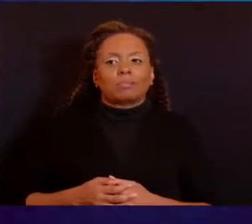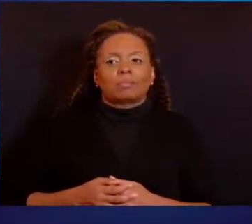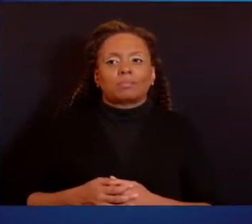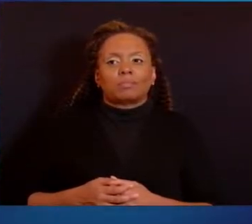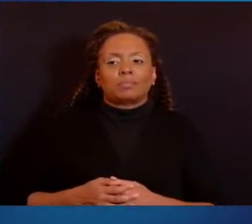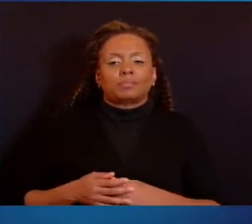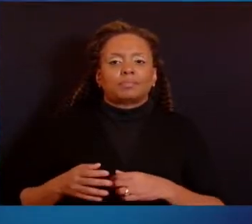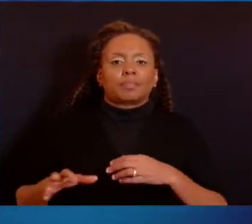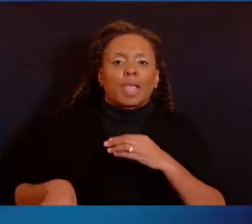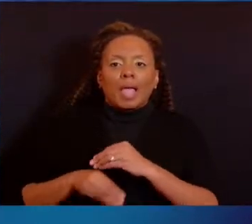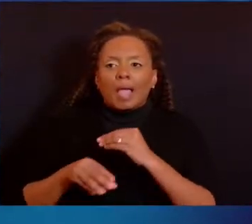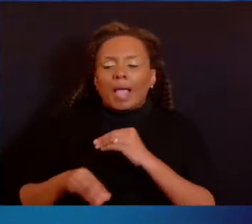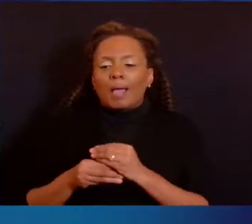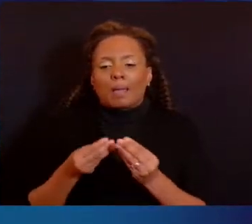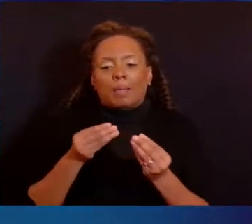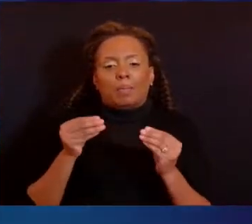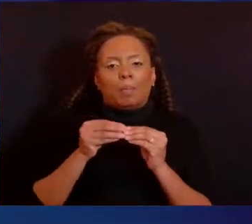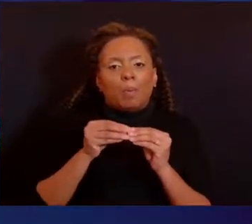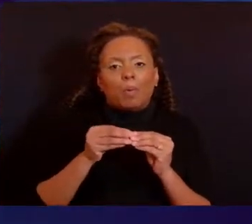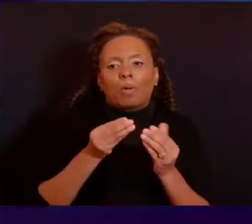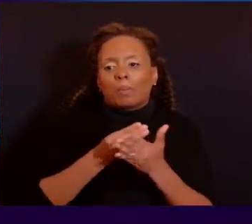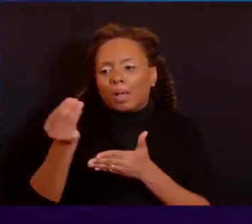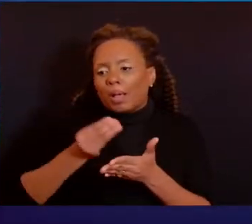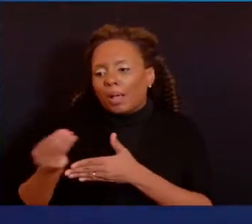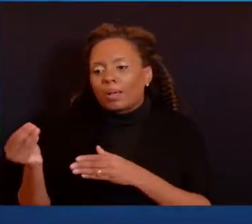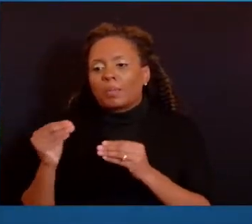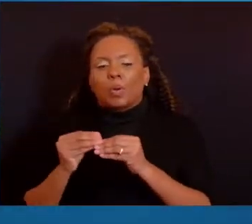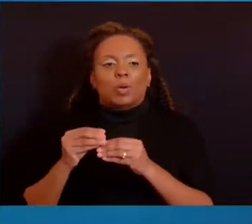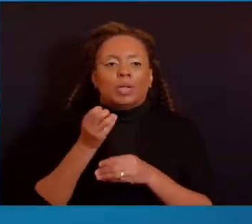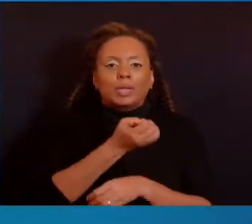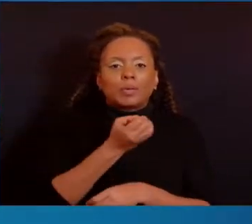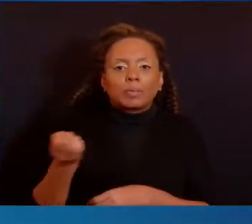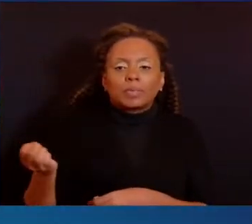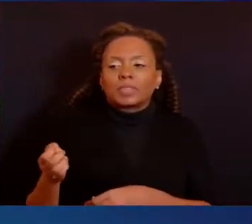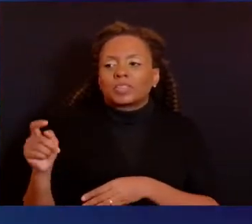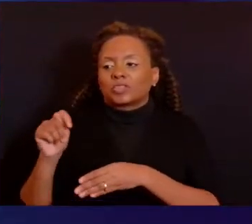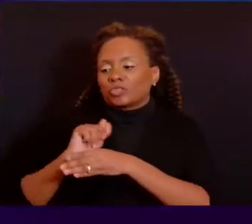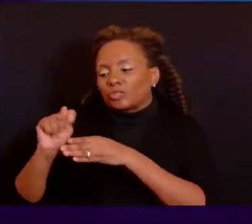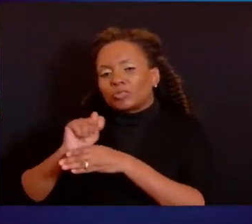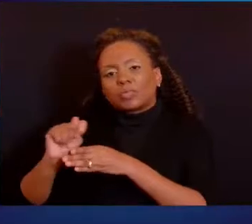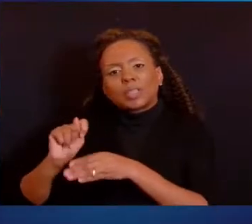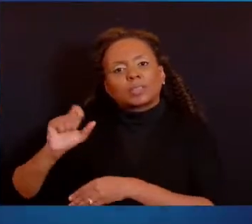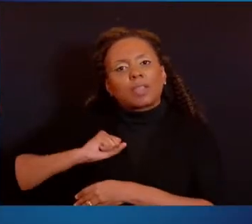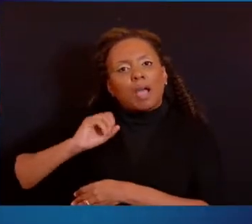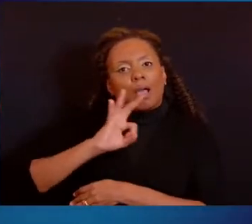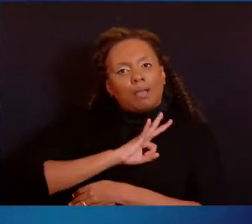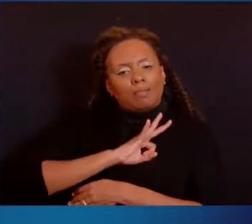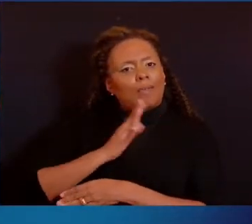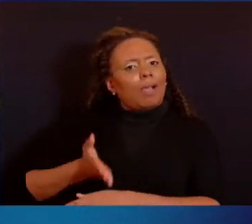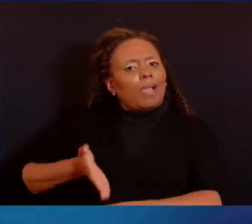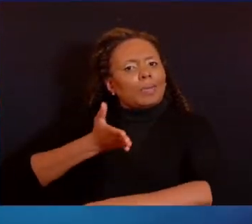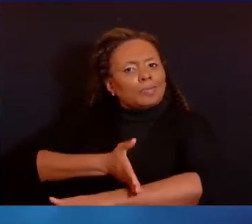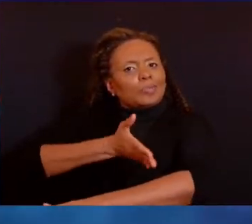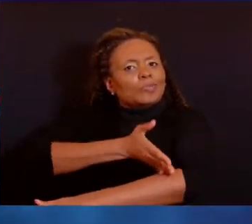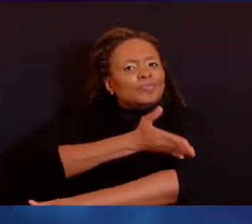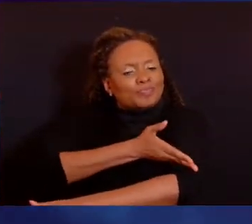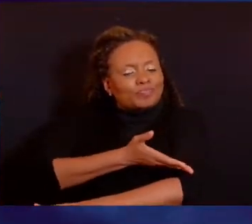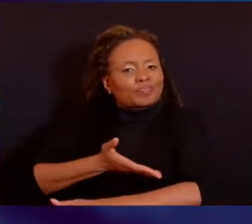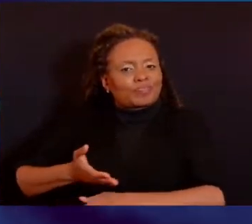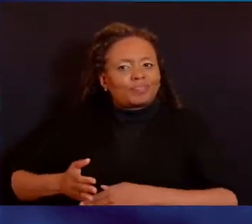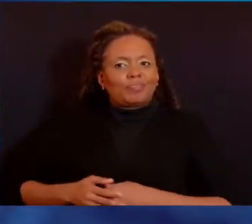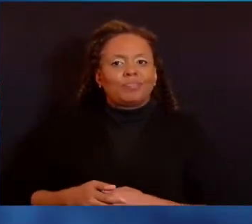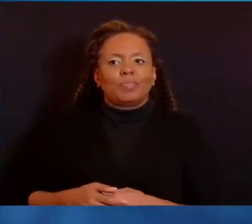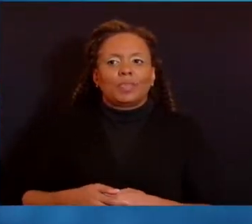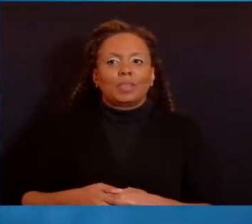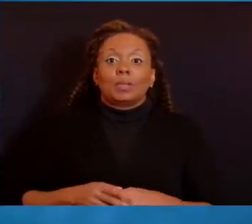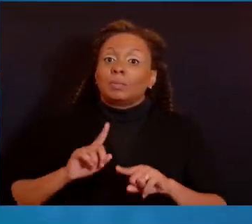additions to our equipment, our capabilities, training the staff, the expertise. We've made good improvements. There's